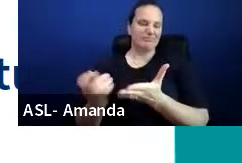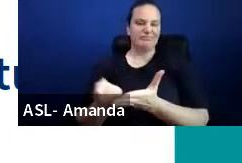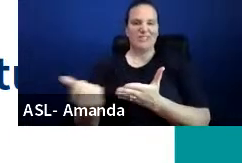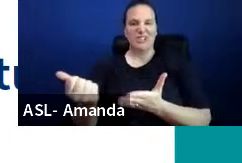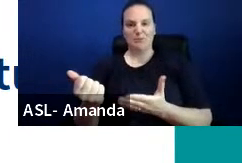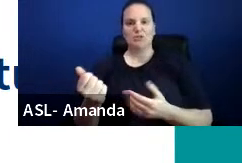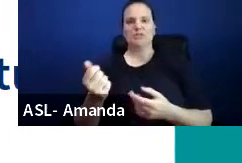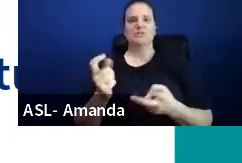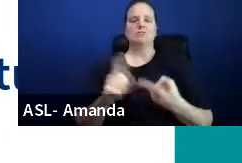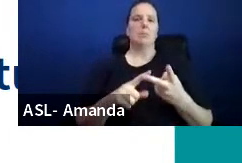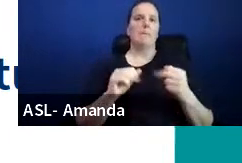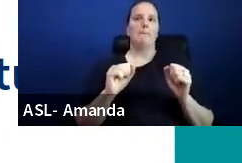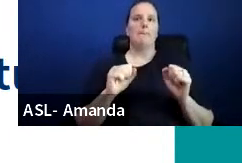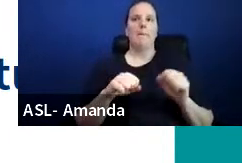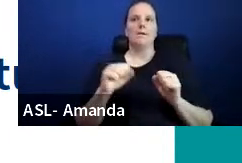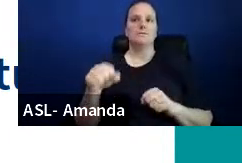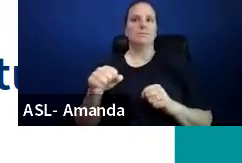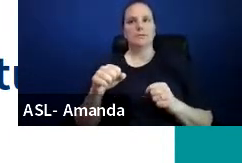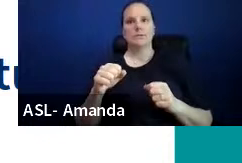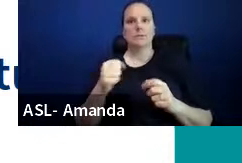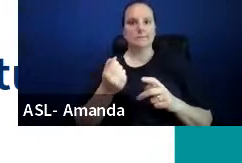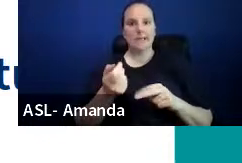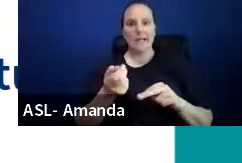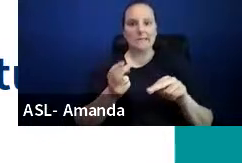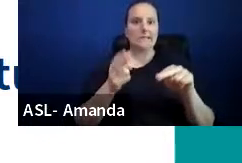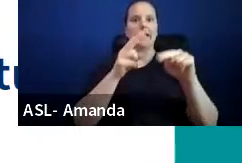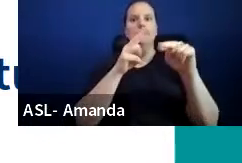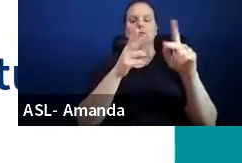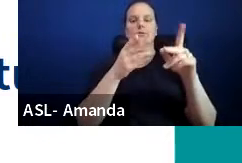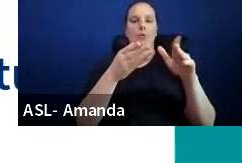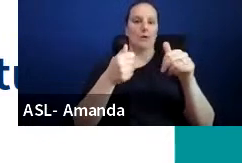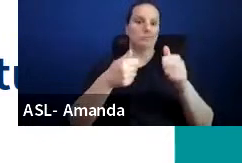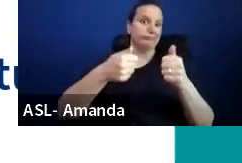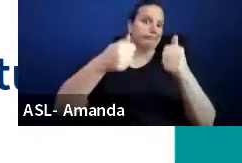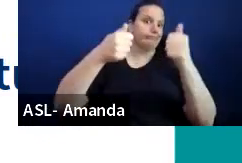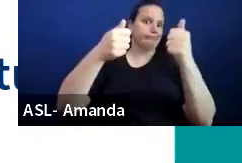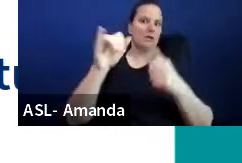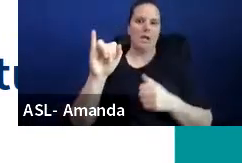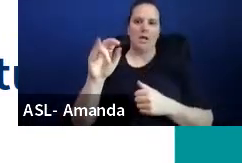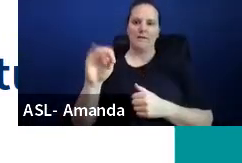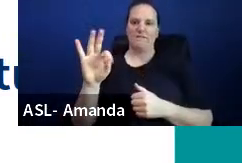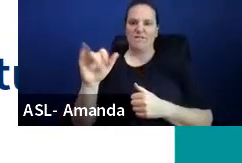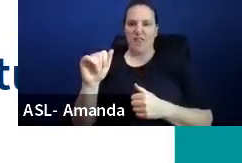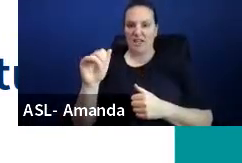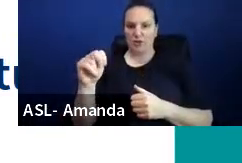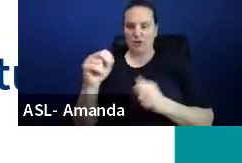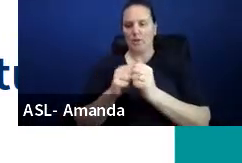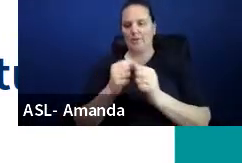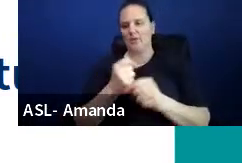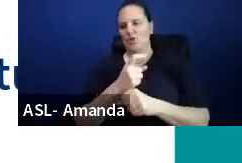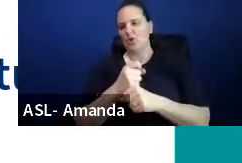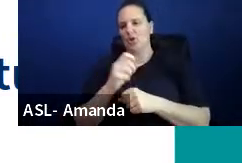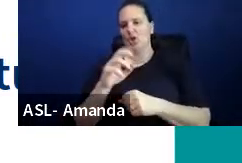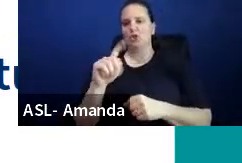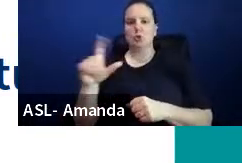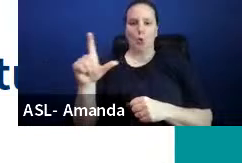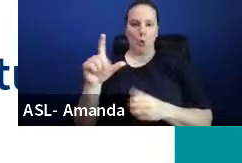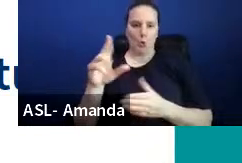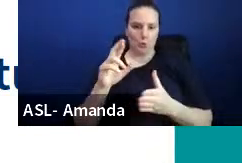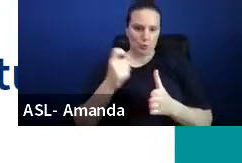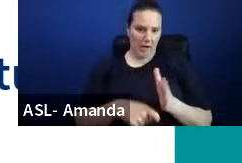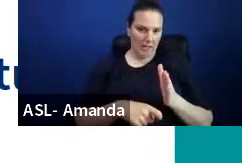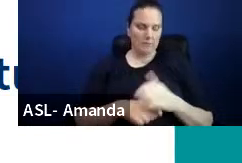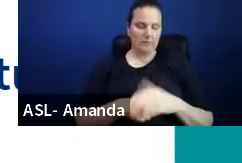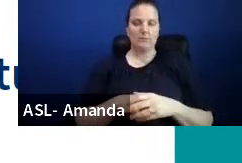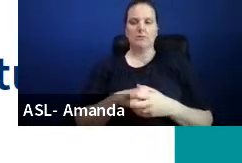set of possible escalation or inflation on the yearly toll rate, a set of